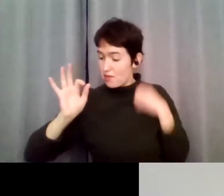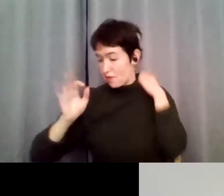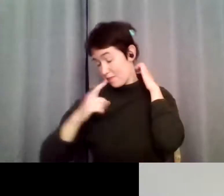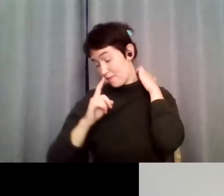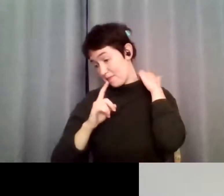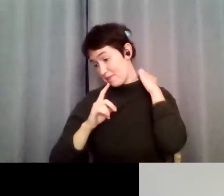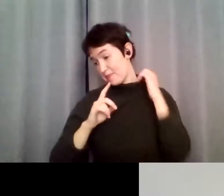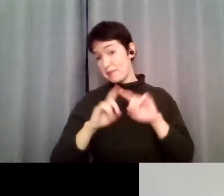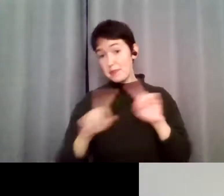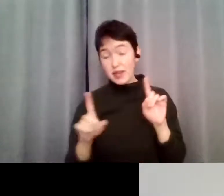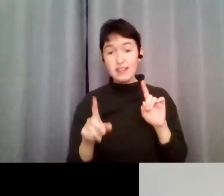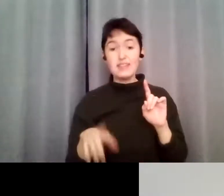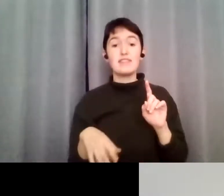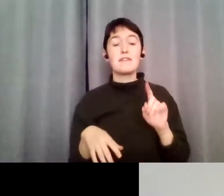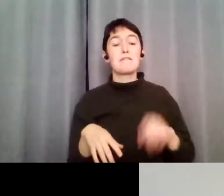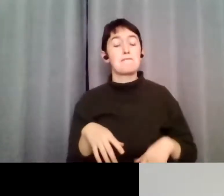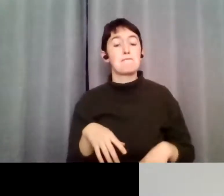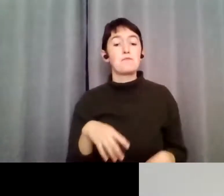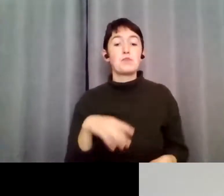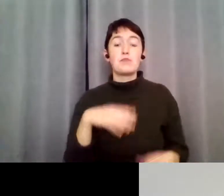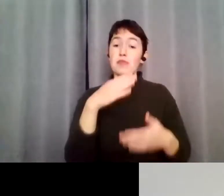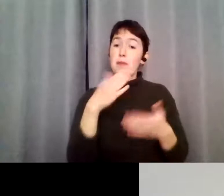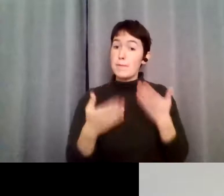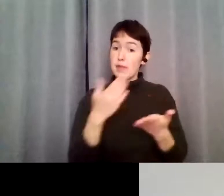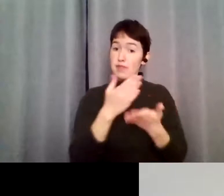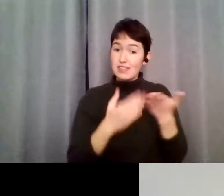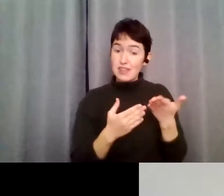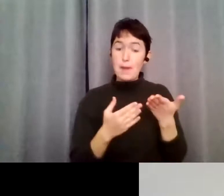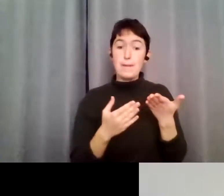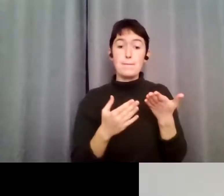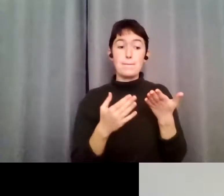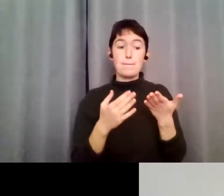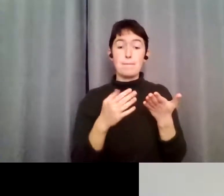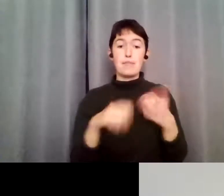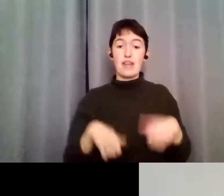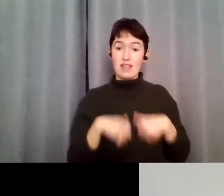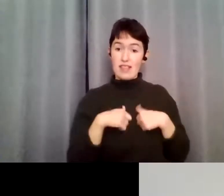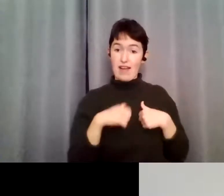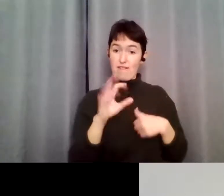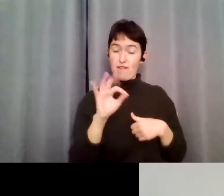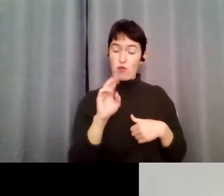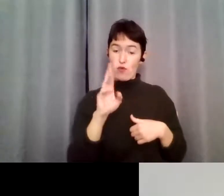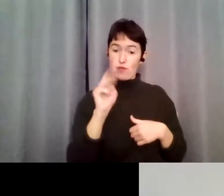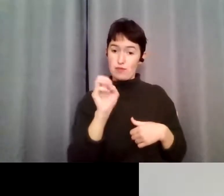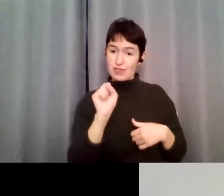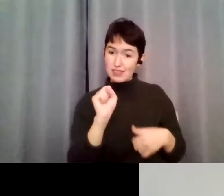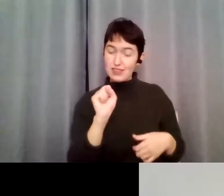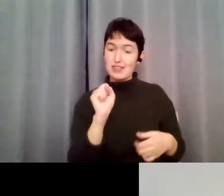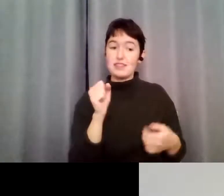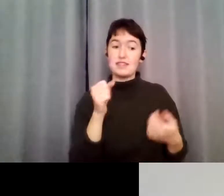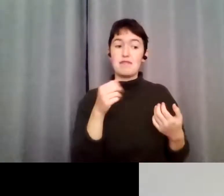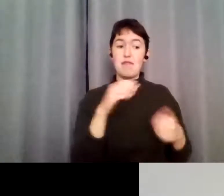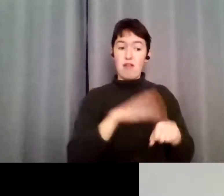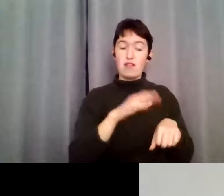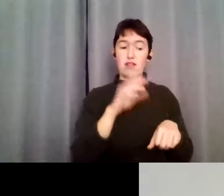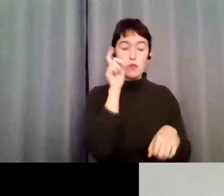life forms on the moon that are alien to the moon, but perhaps not alien to us. So for